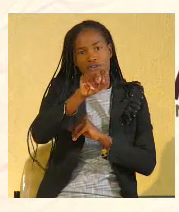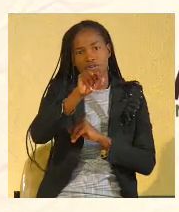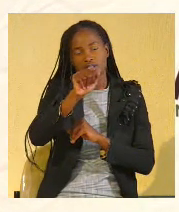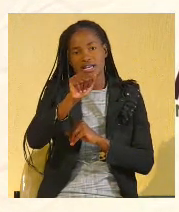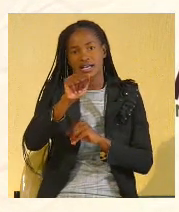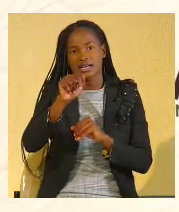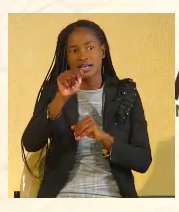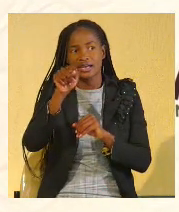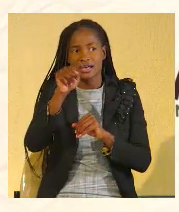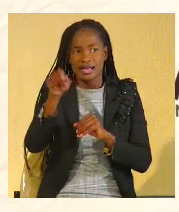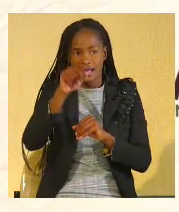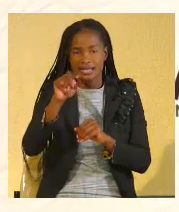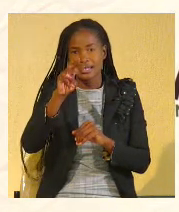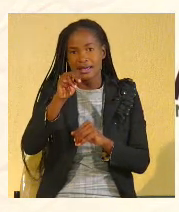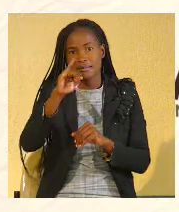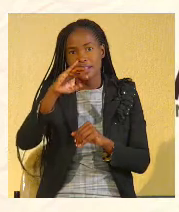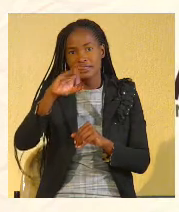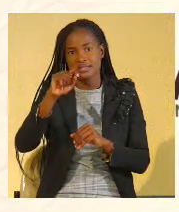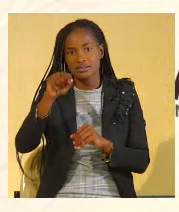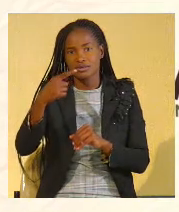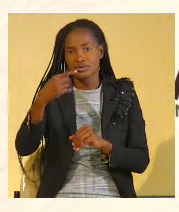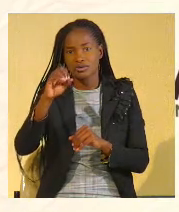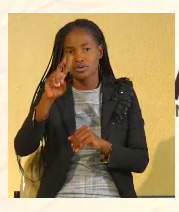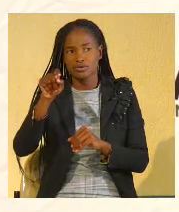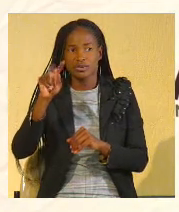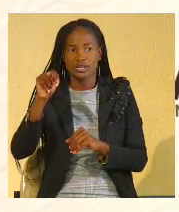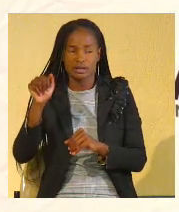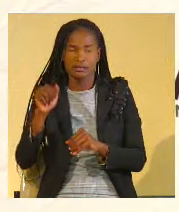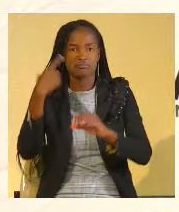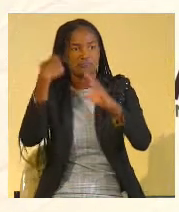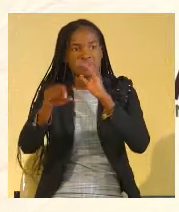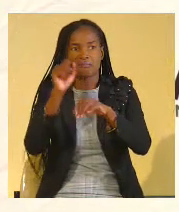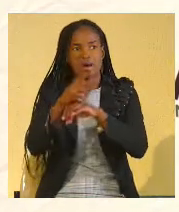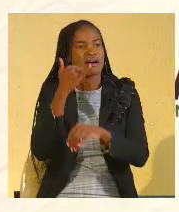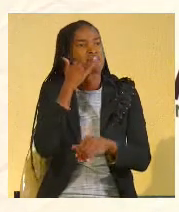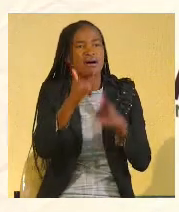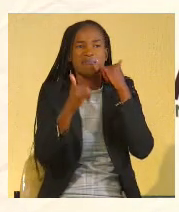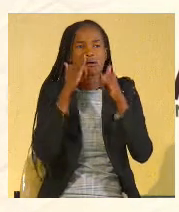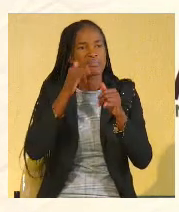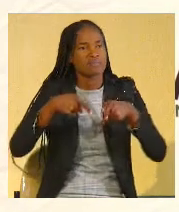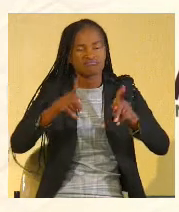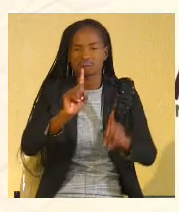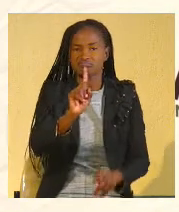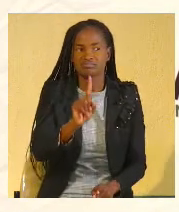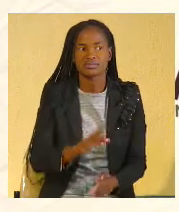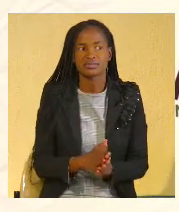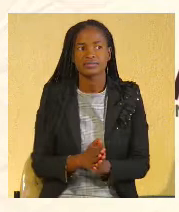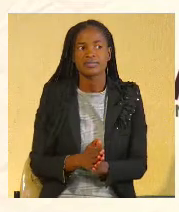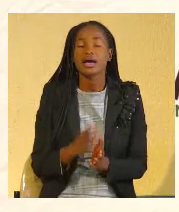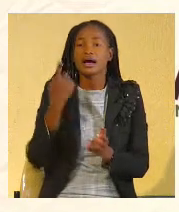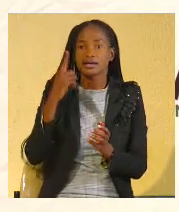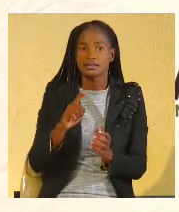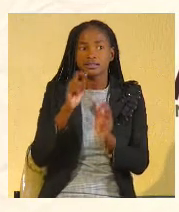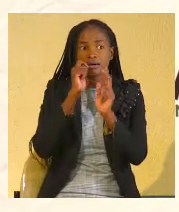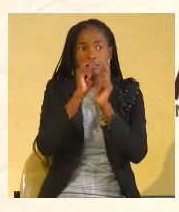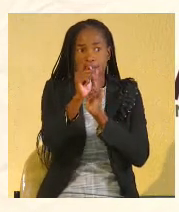covid.nam@mict.gov.na for your questions and queries to be addressed when we get the chance. I'd now like to invite media practitioners in the room to then pose any